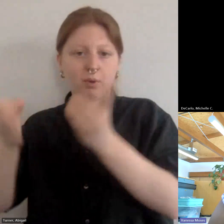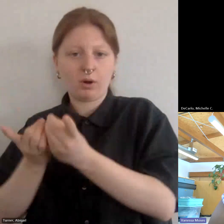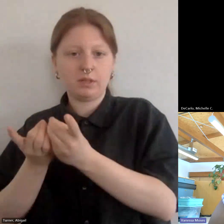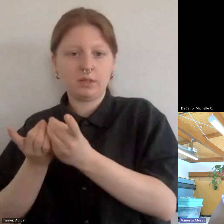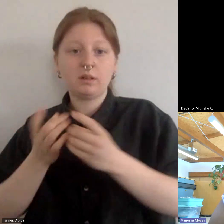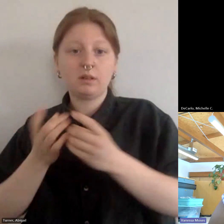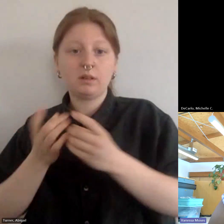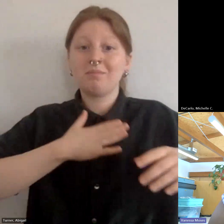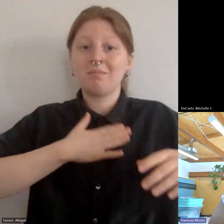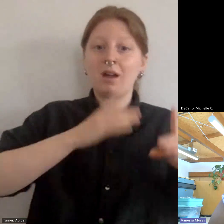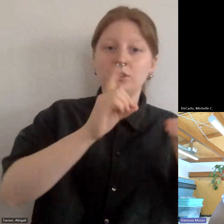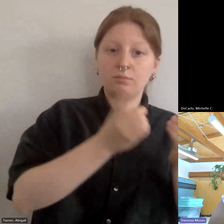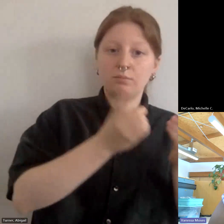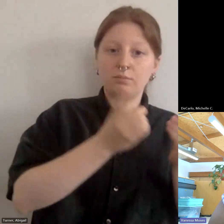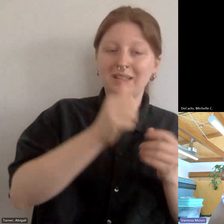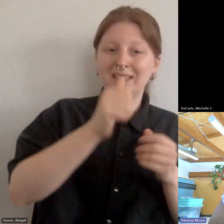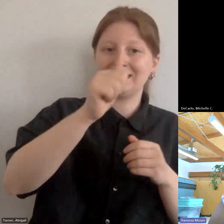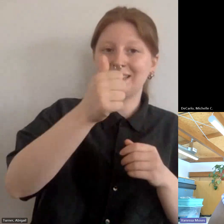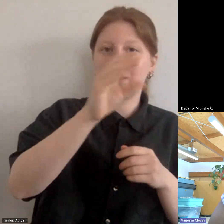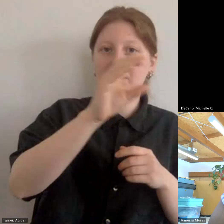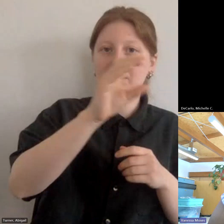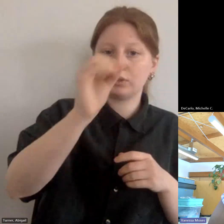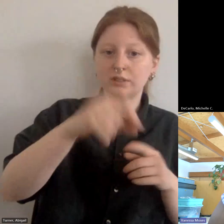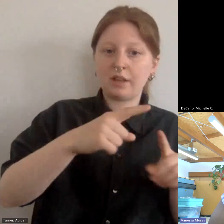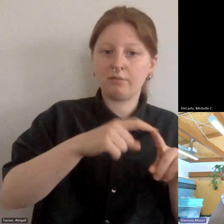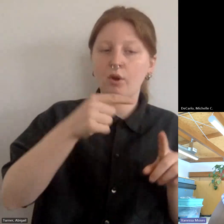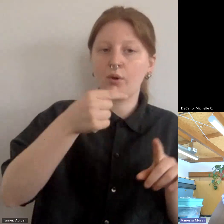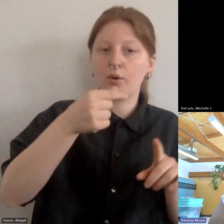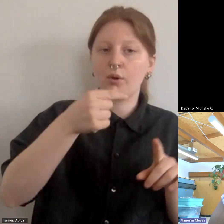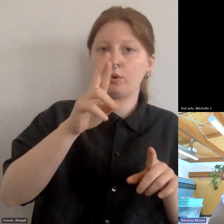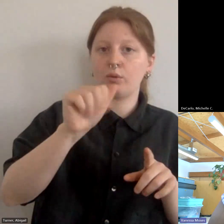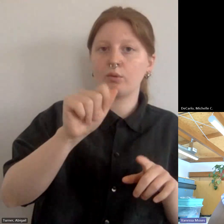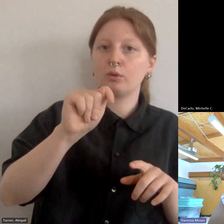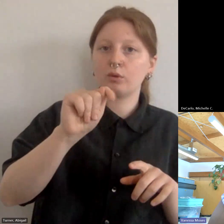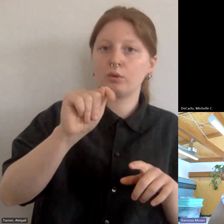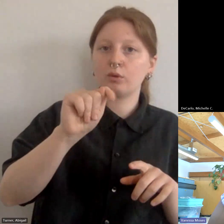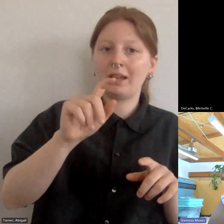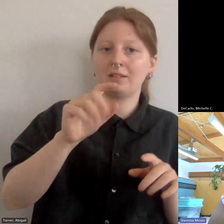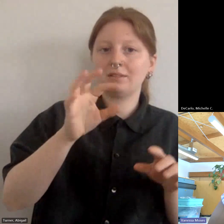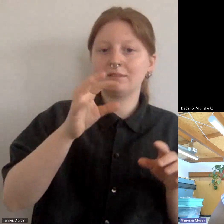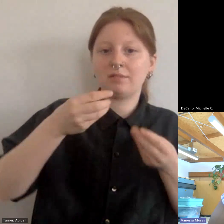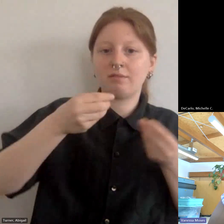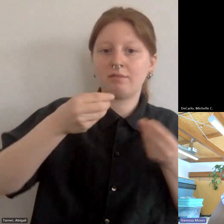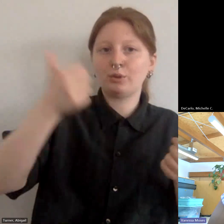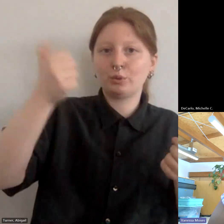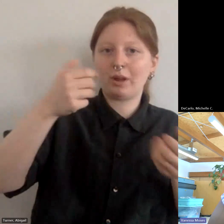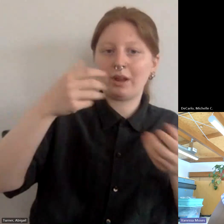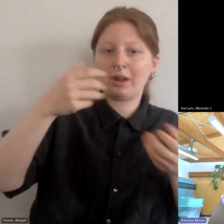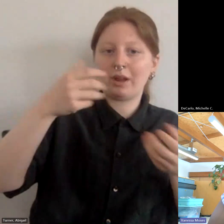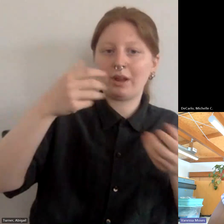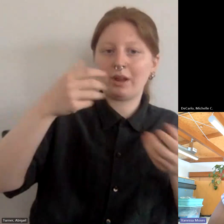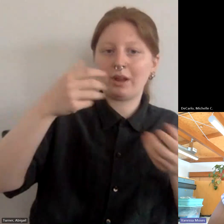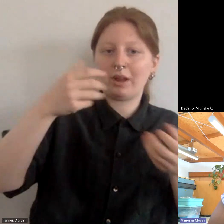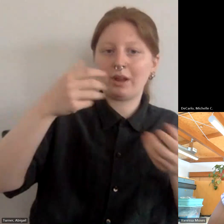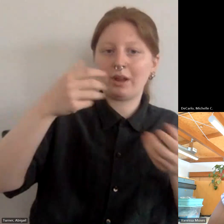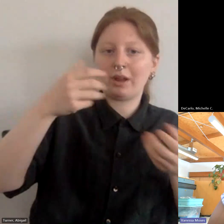have about 10% of our funds from grant funding, arguably funding that it wouldn't collapse our department if it